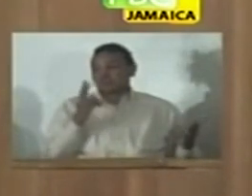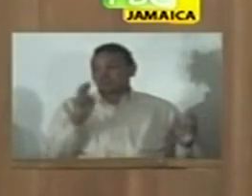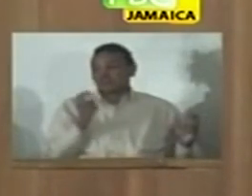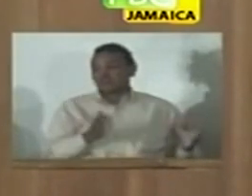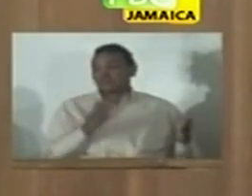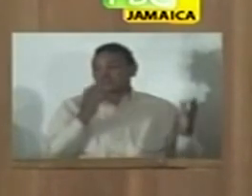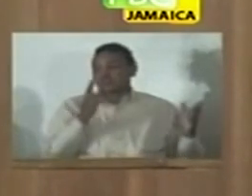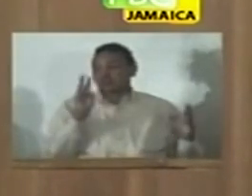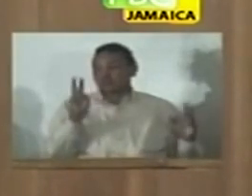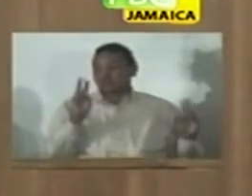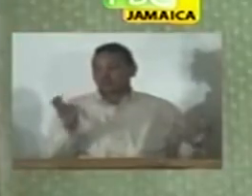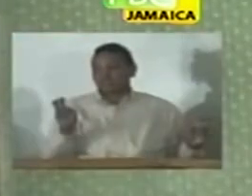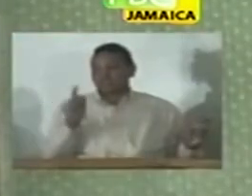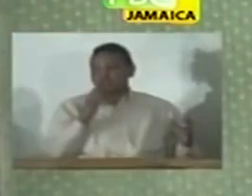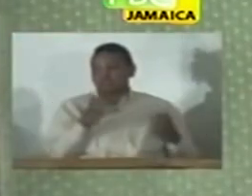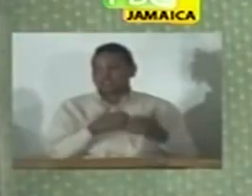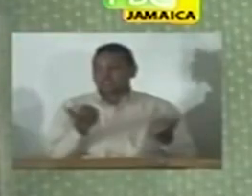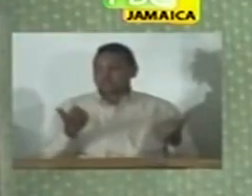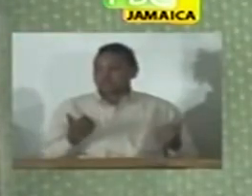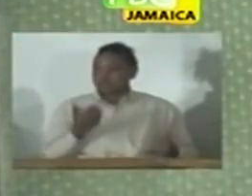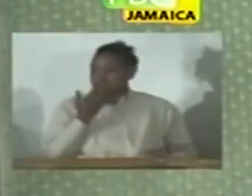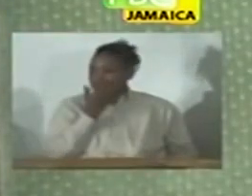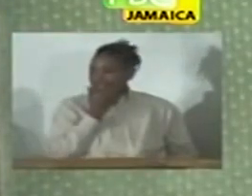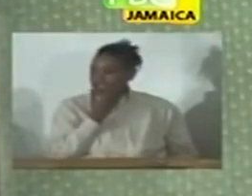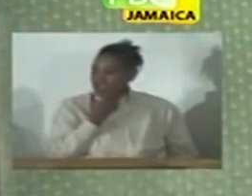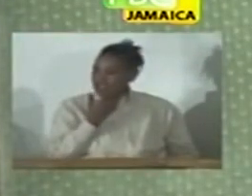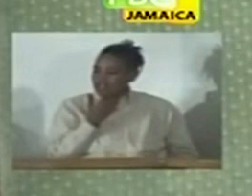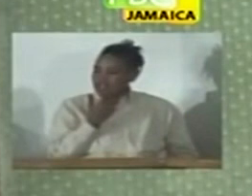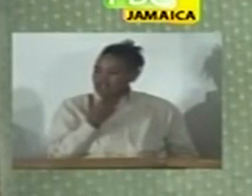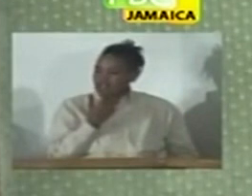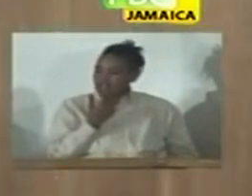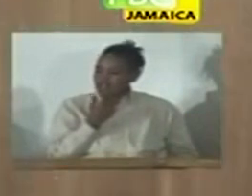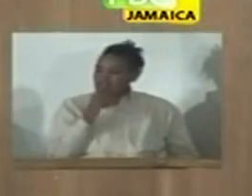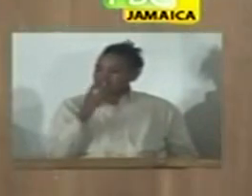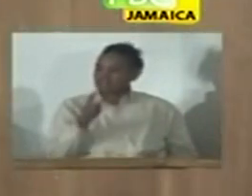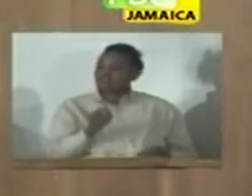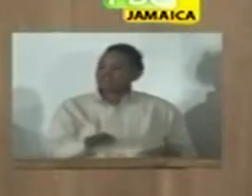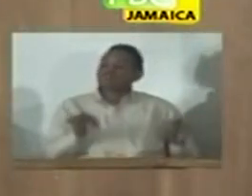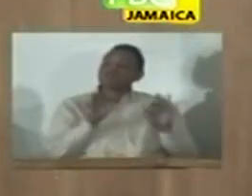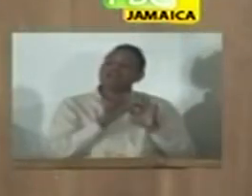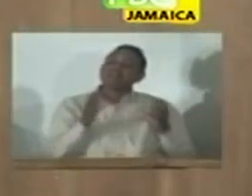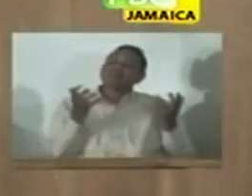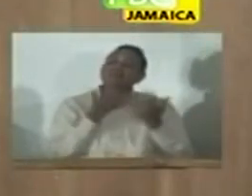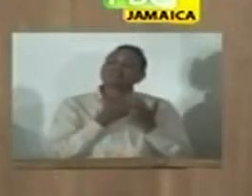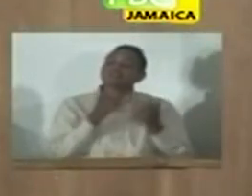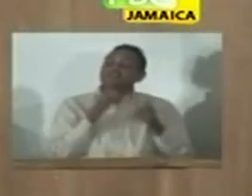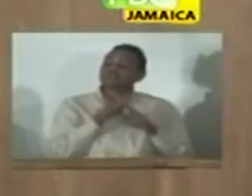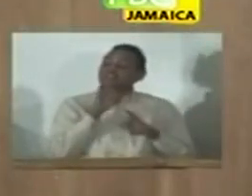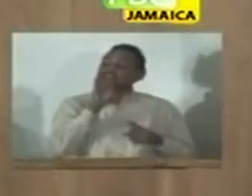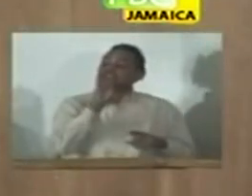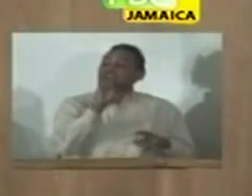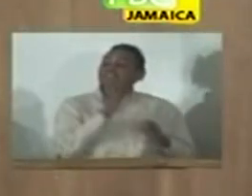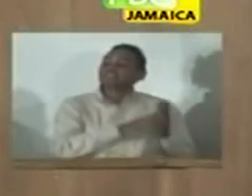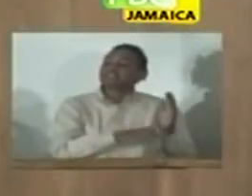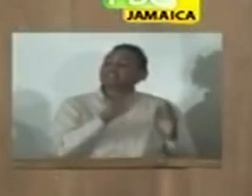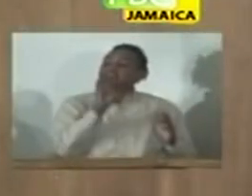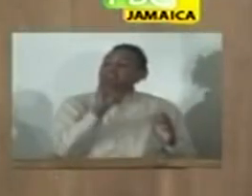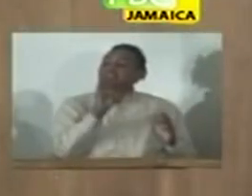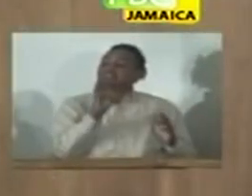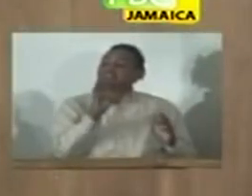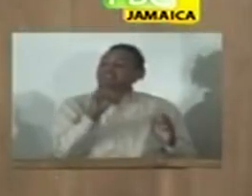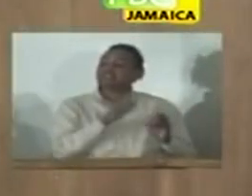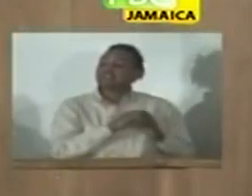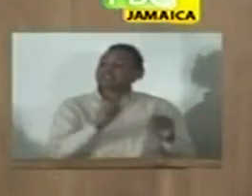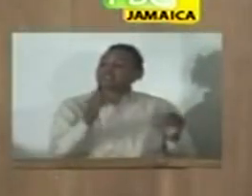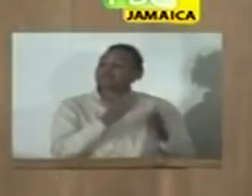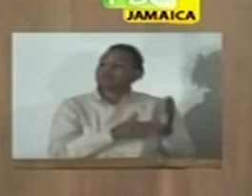issues that are separate. And it is not being relevant to Section 6, any aspect of